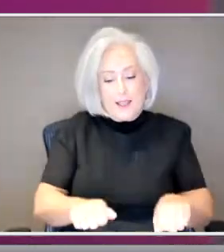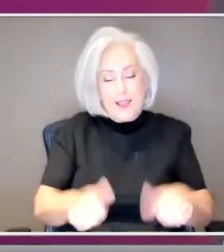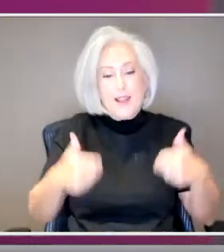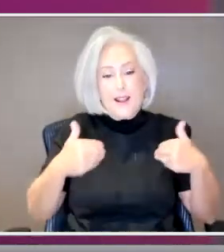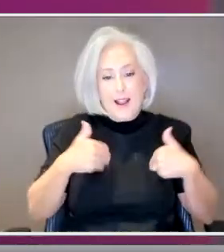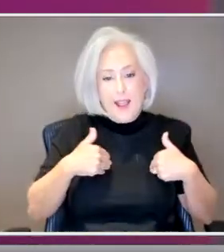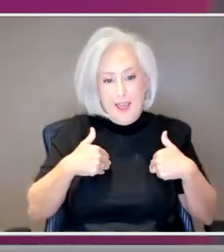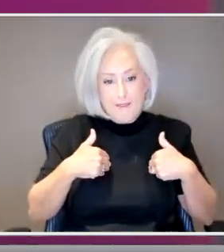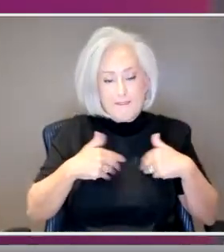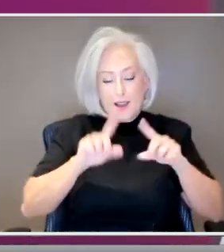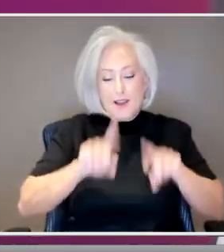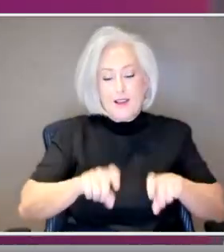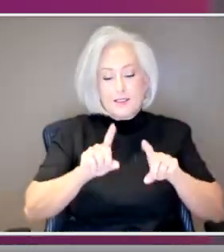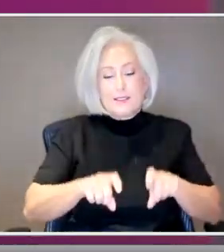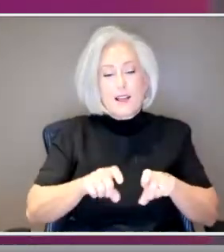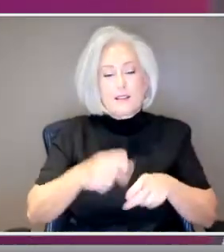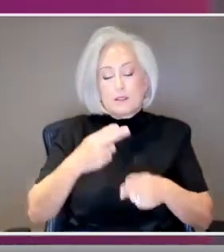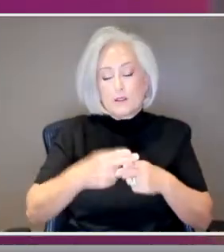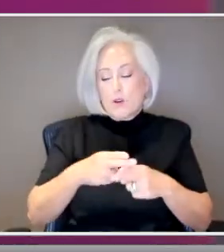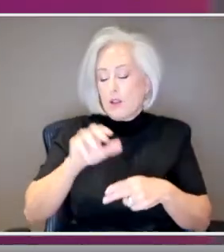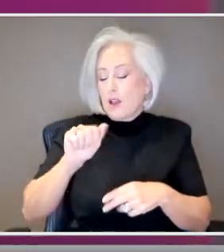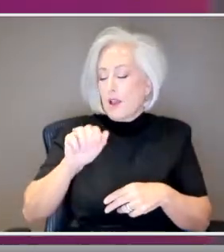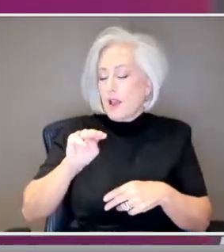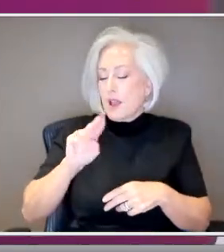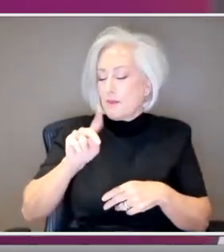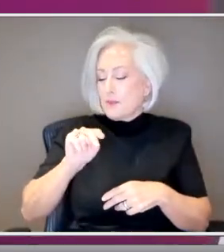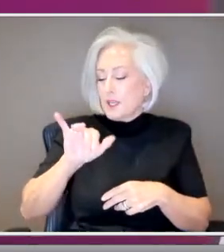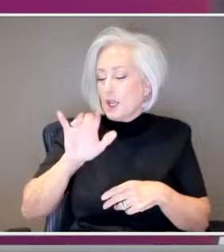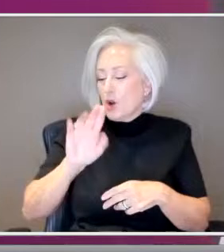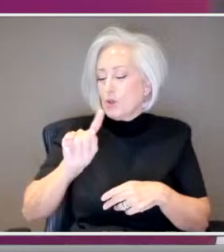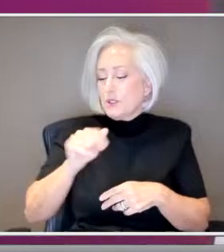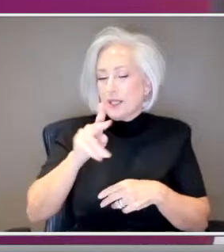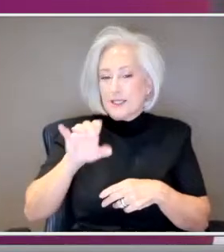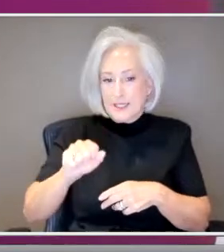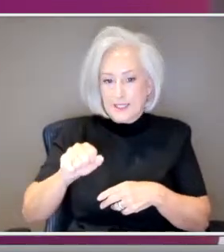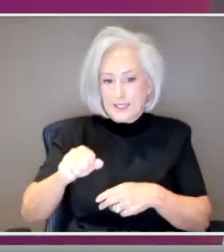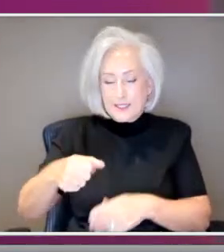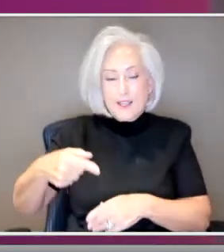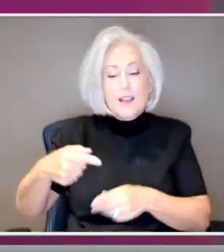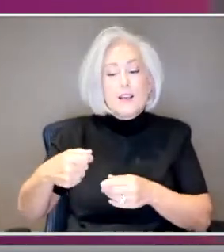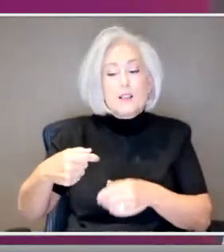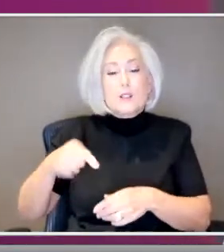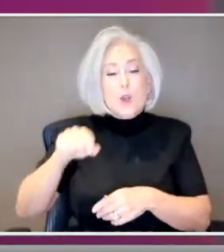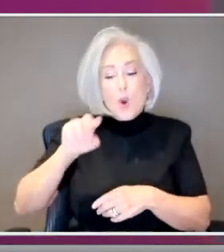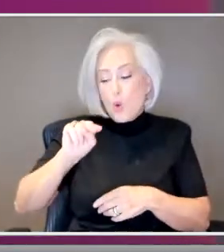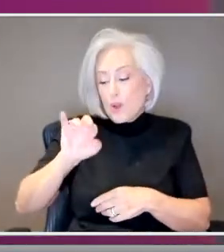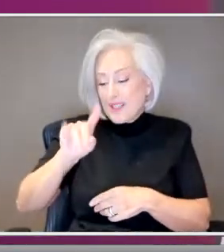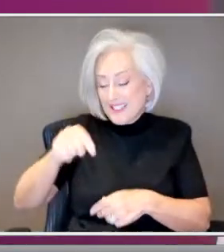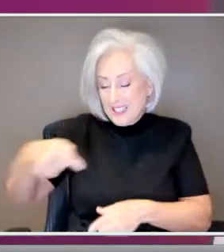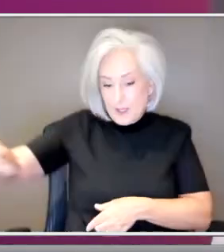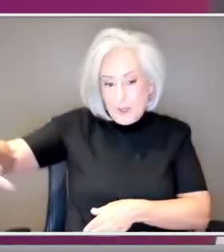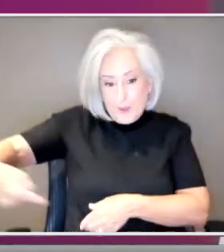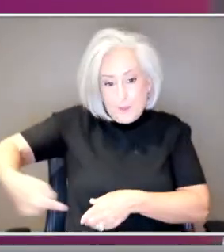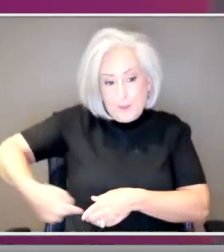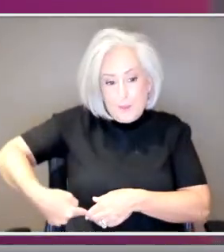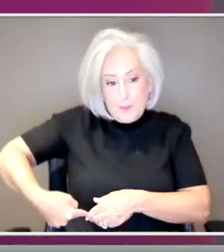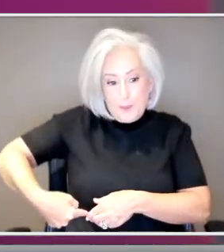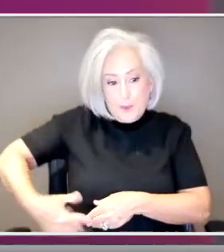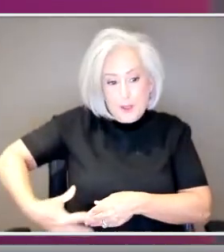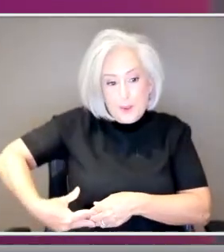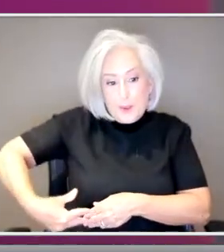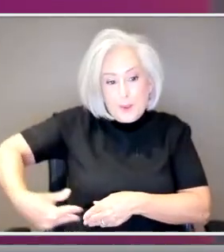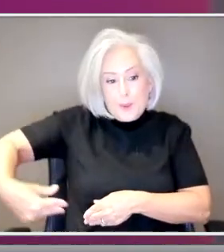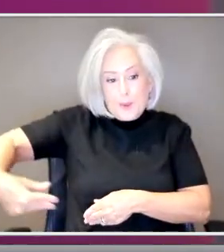amniocentesis, where you take the fluid, the needle never touches the baby, but you take fluid that surrounds the baby and you can test to see if there's a